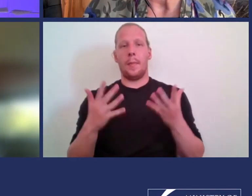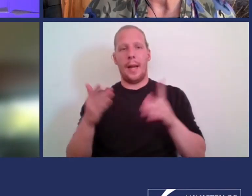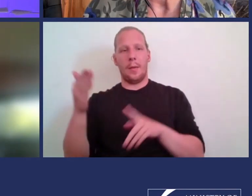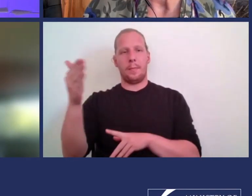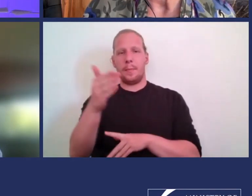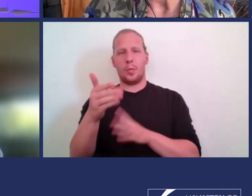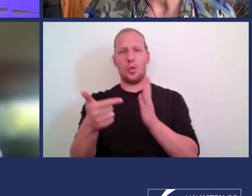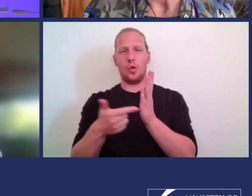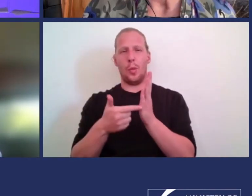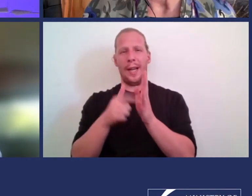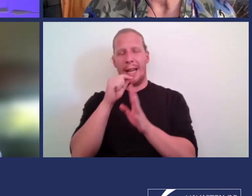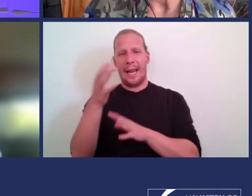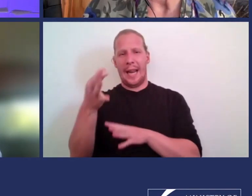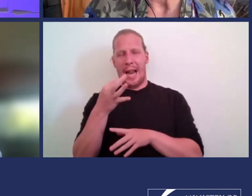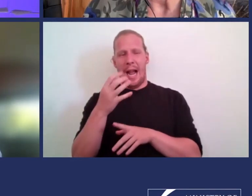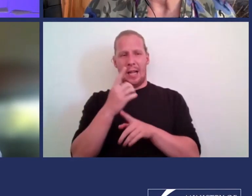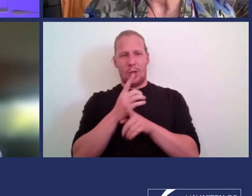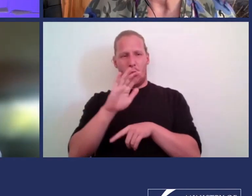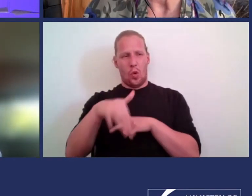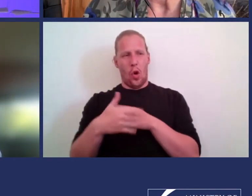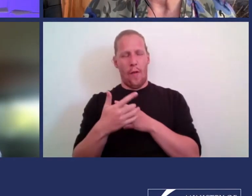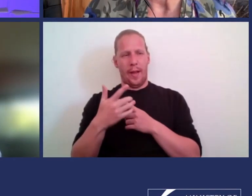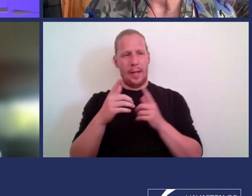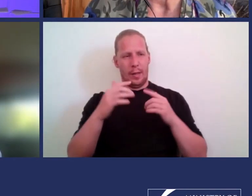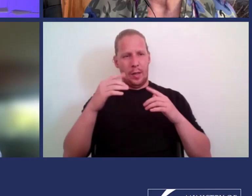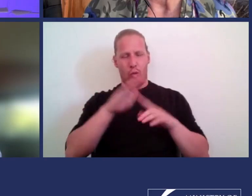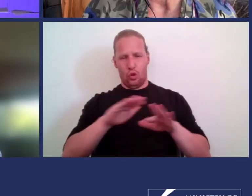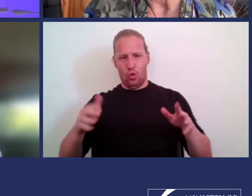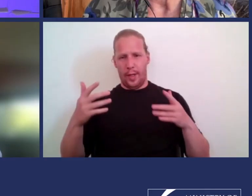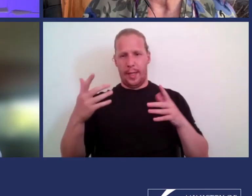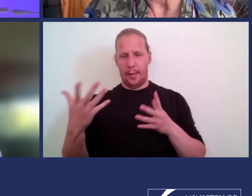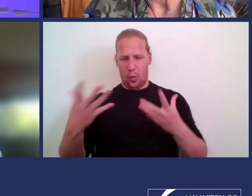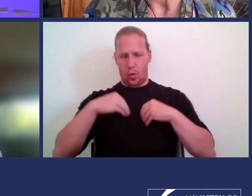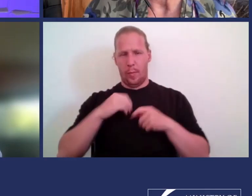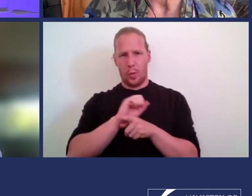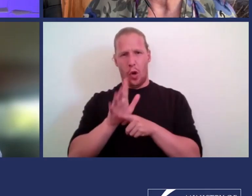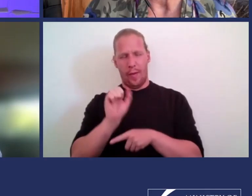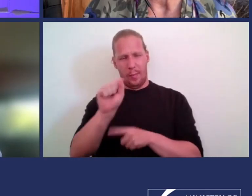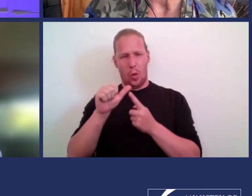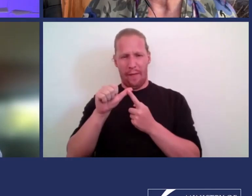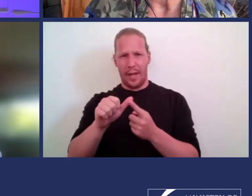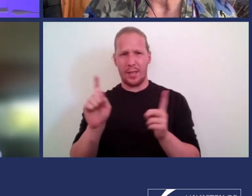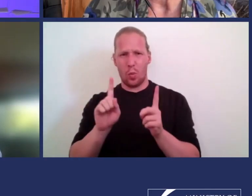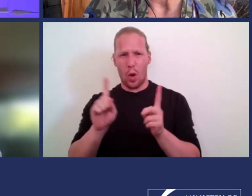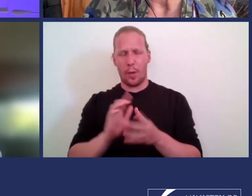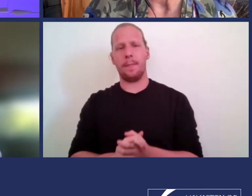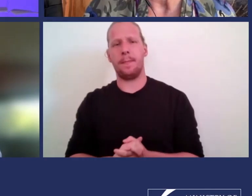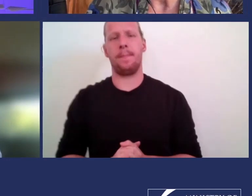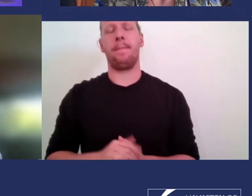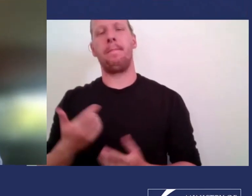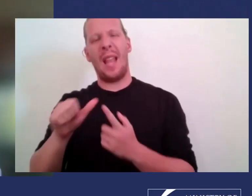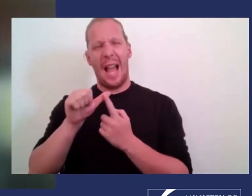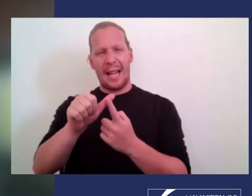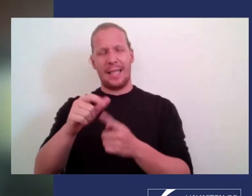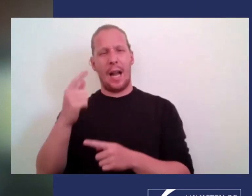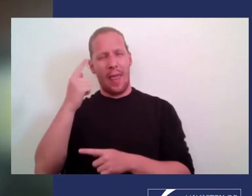a disease or a condition like this? What is your advice to whānau? I think what Jin said is really important.